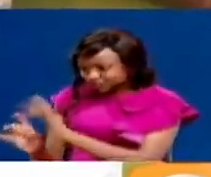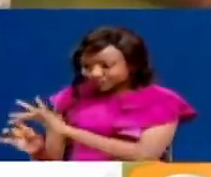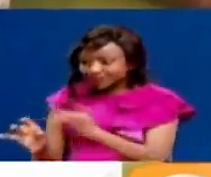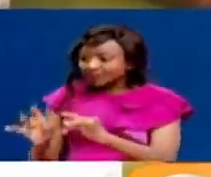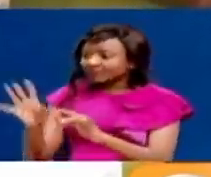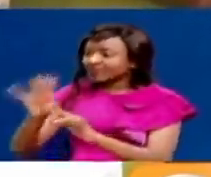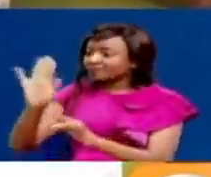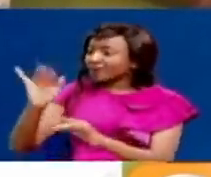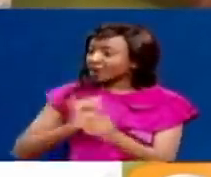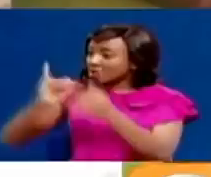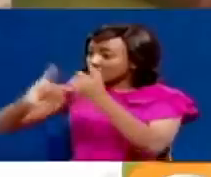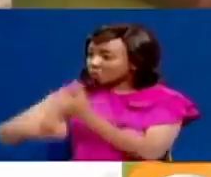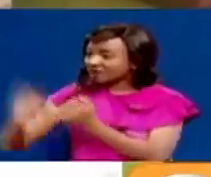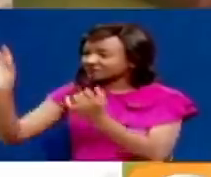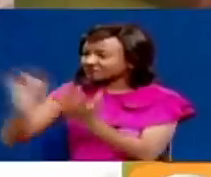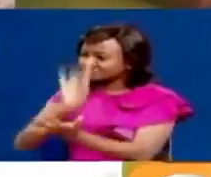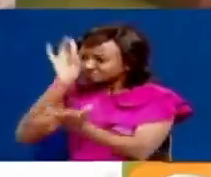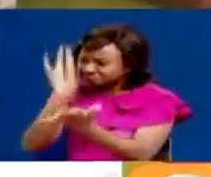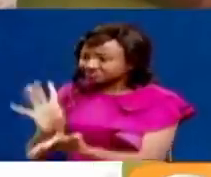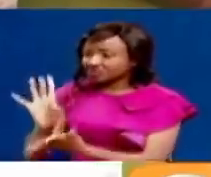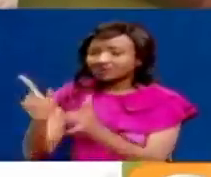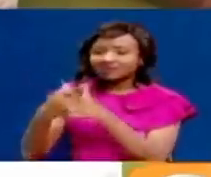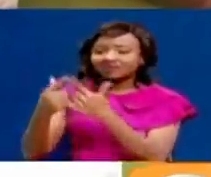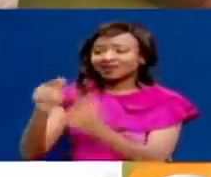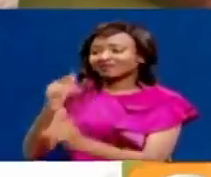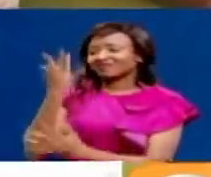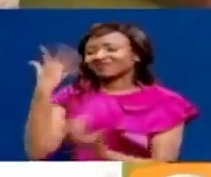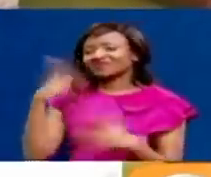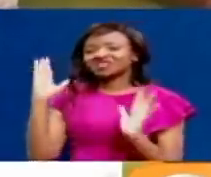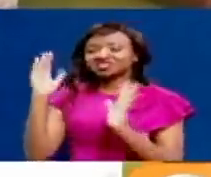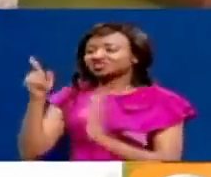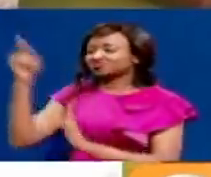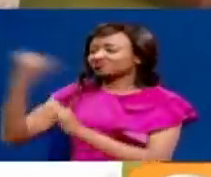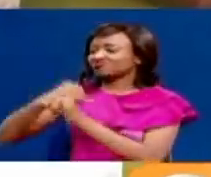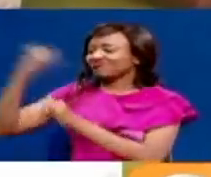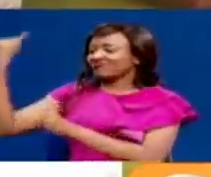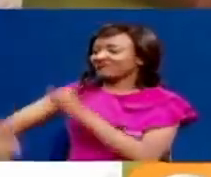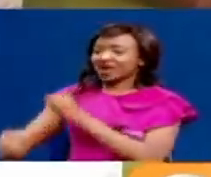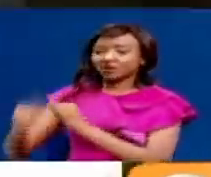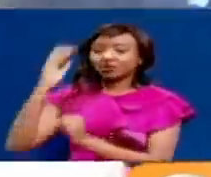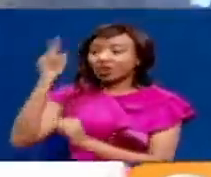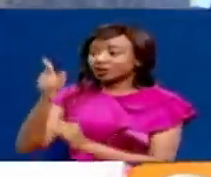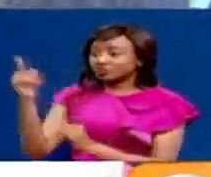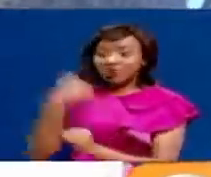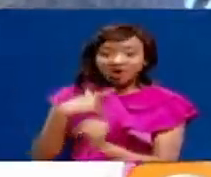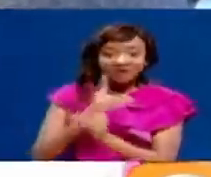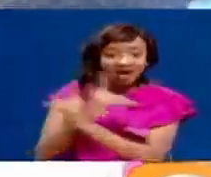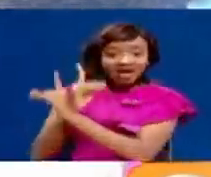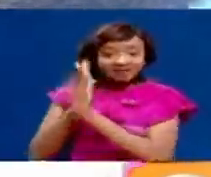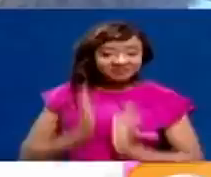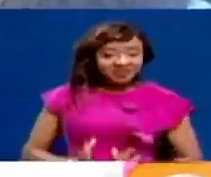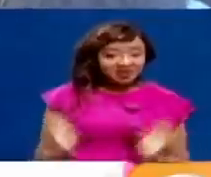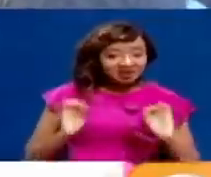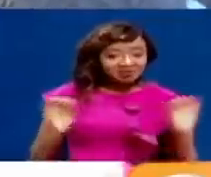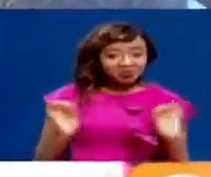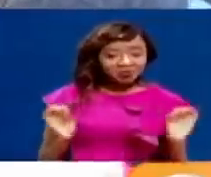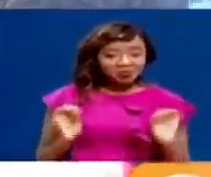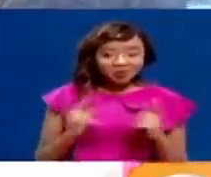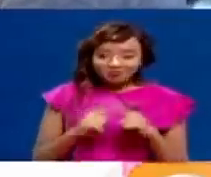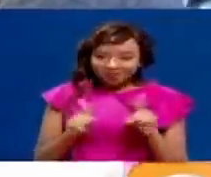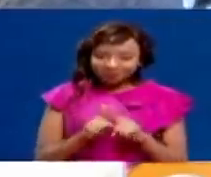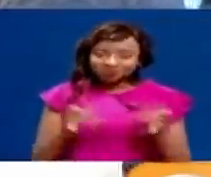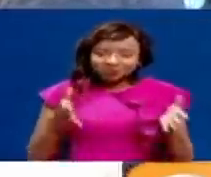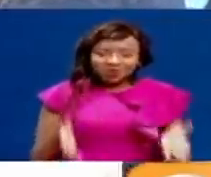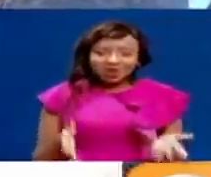your wife. And then he will end up finishing you because you will have nobody to defend you. Na